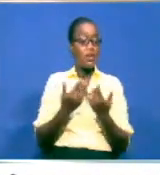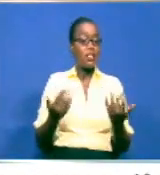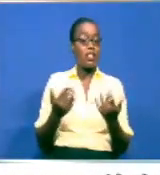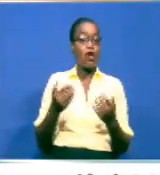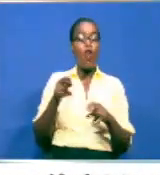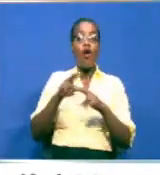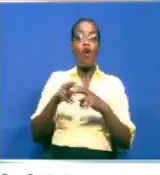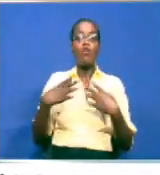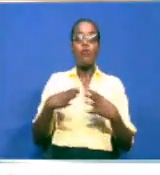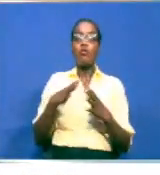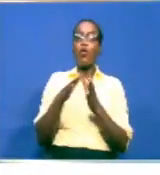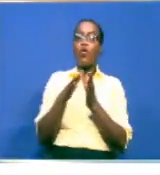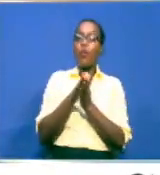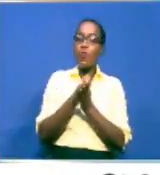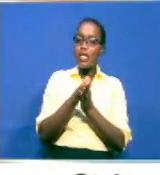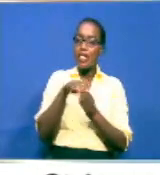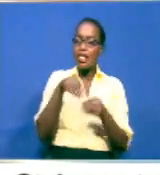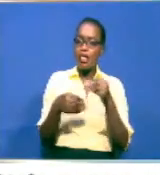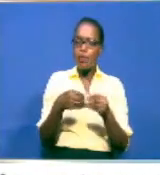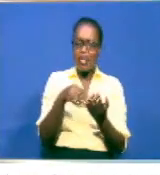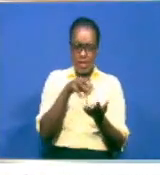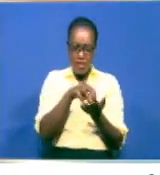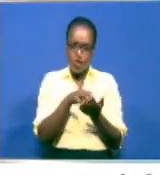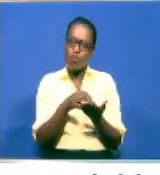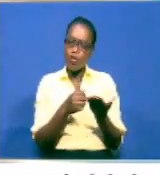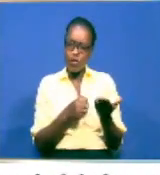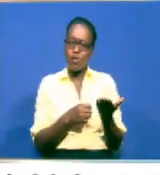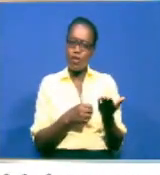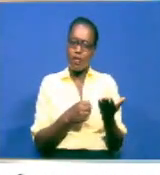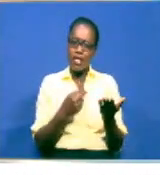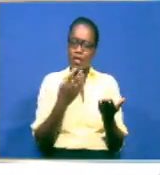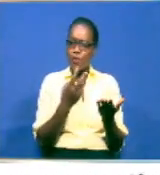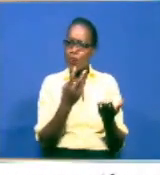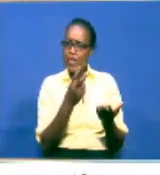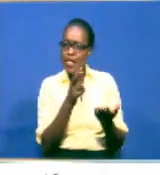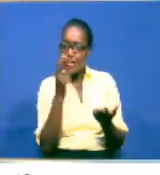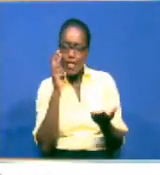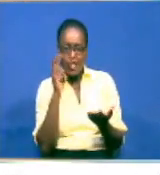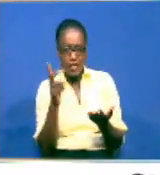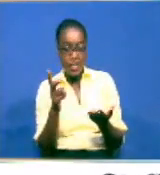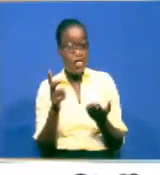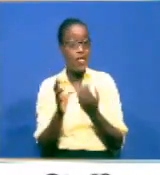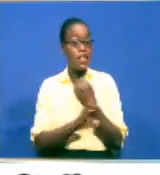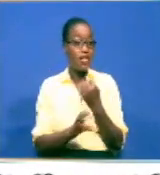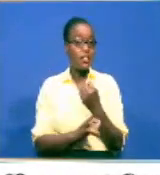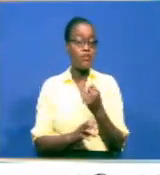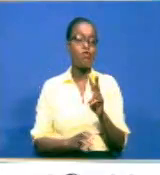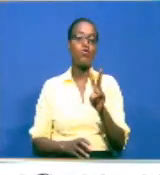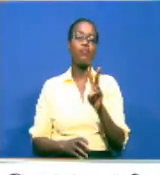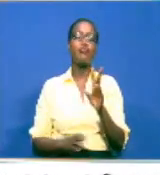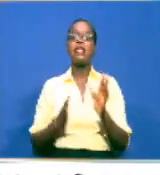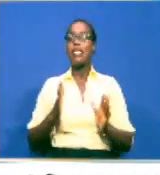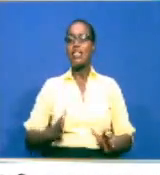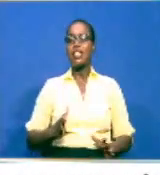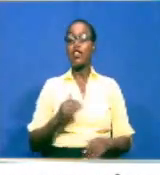with disability. So far, the situation, as you see it in the country, we have two sides. Of course, we have all of us, we are fighting